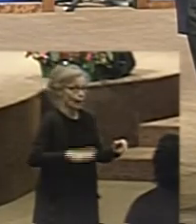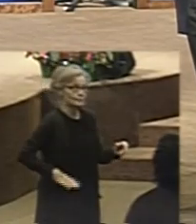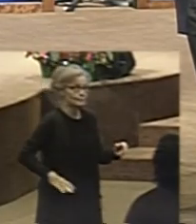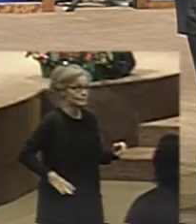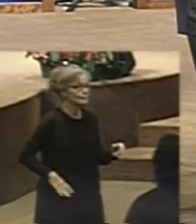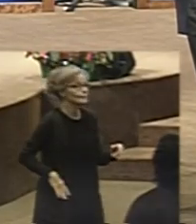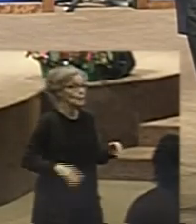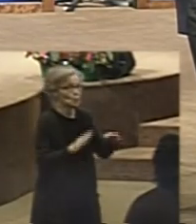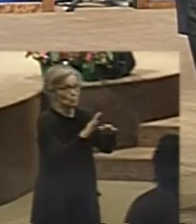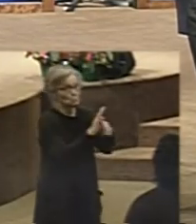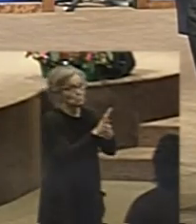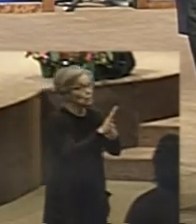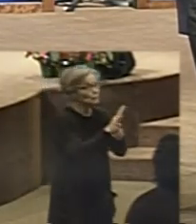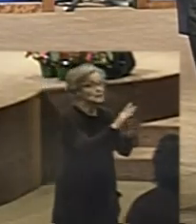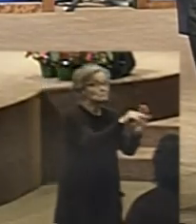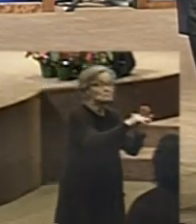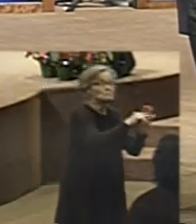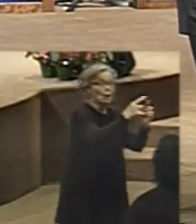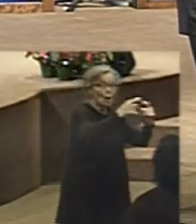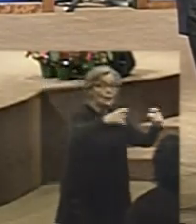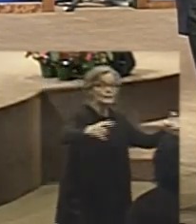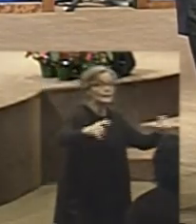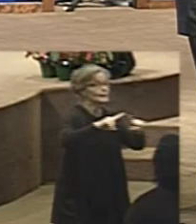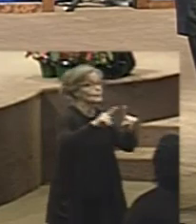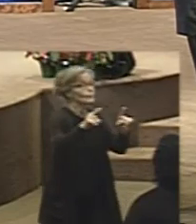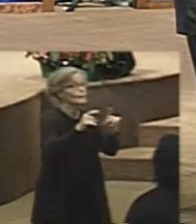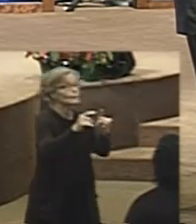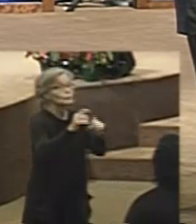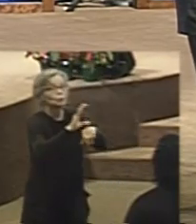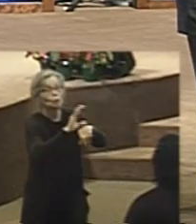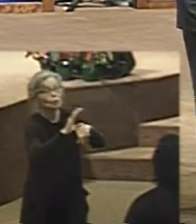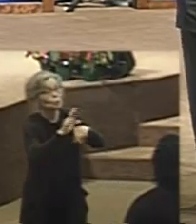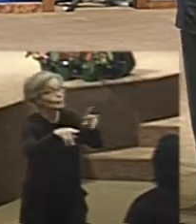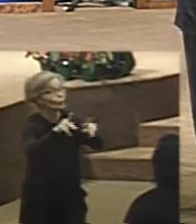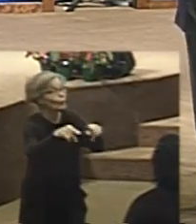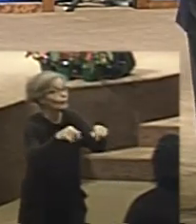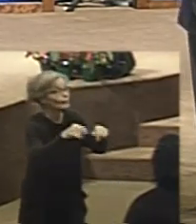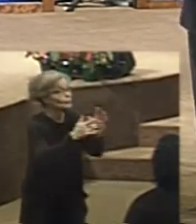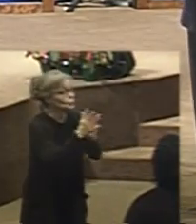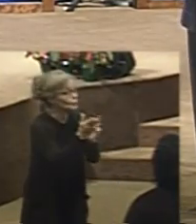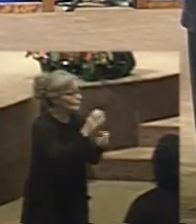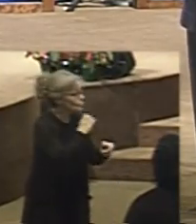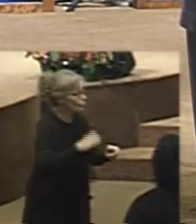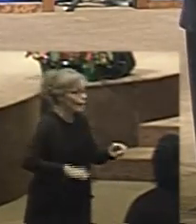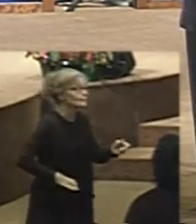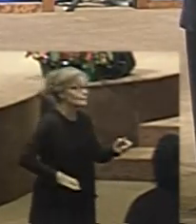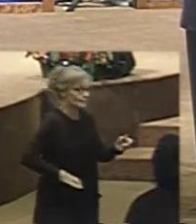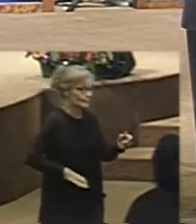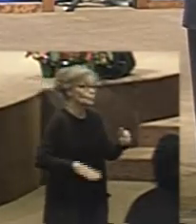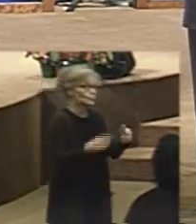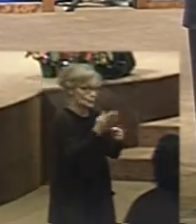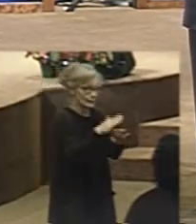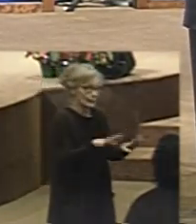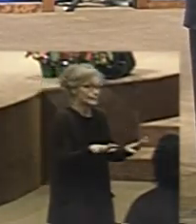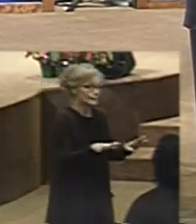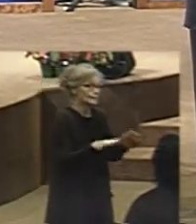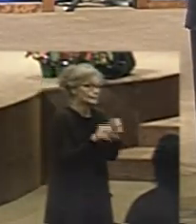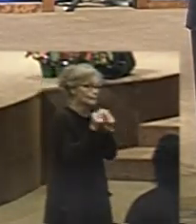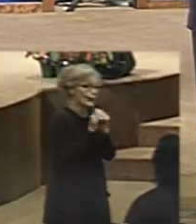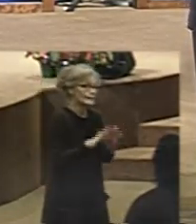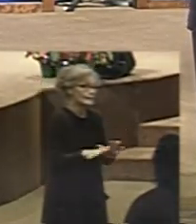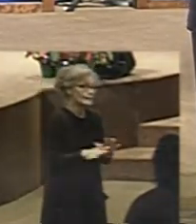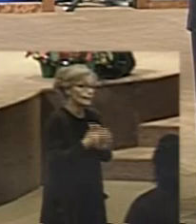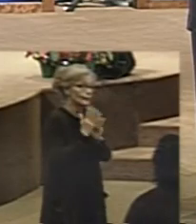I can tell you honestly and earnestly from my heart, there's nothing I want to do more than to make